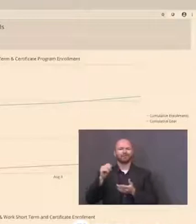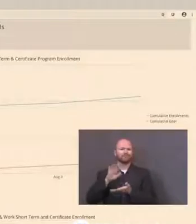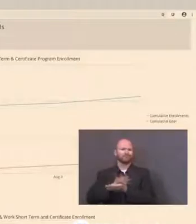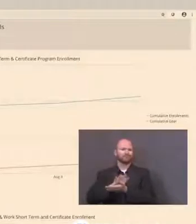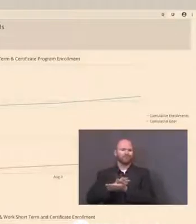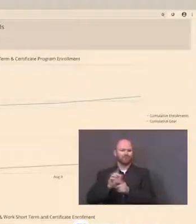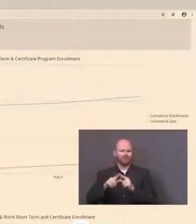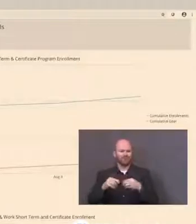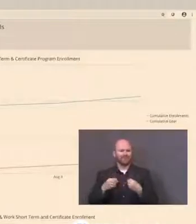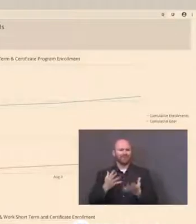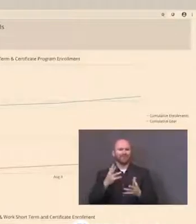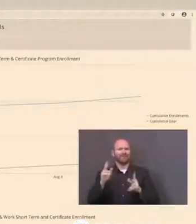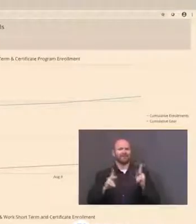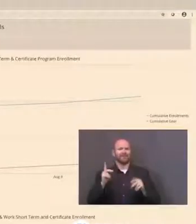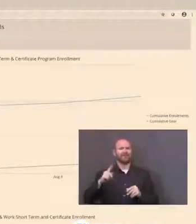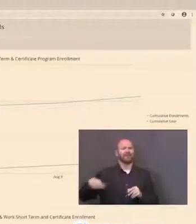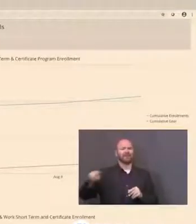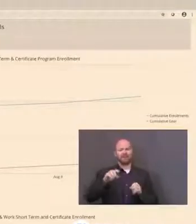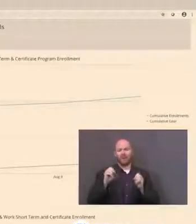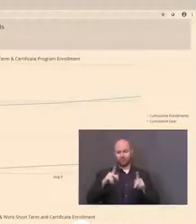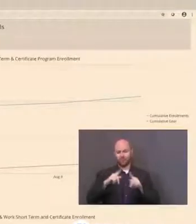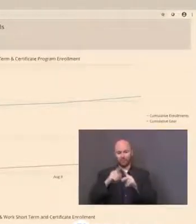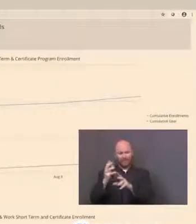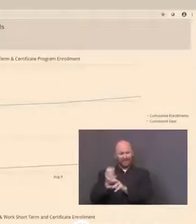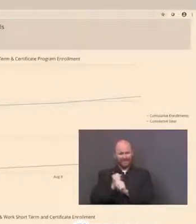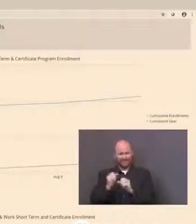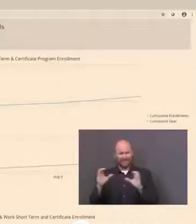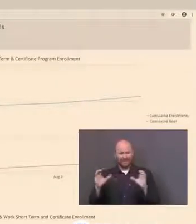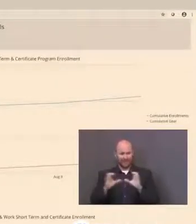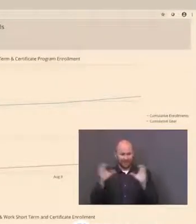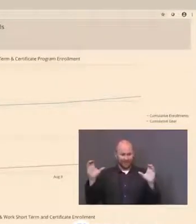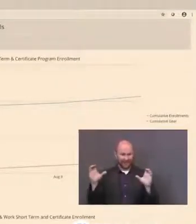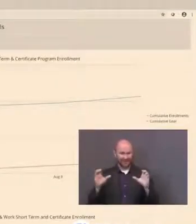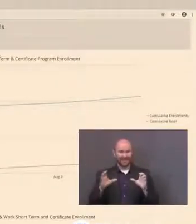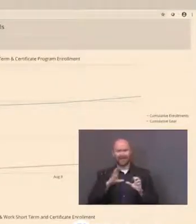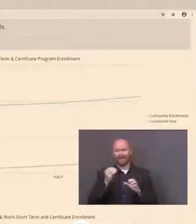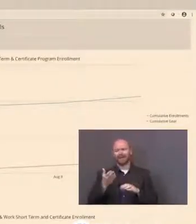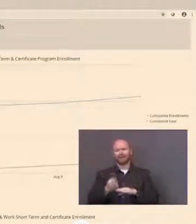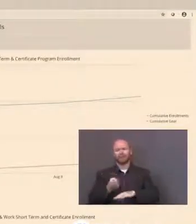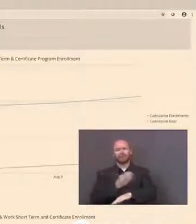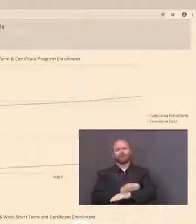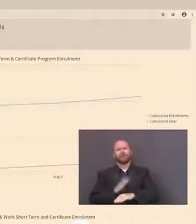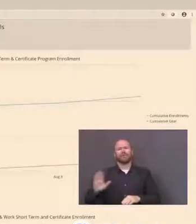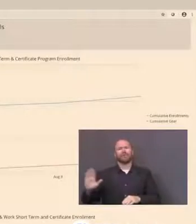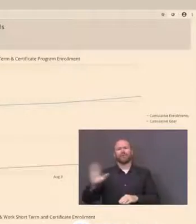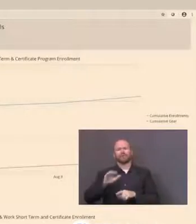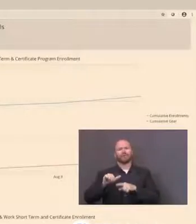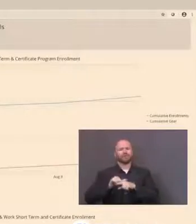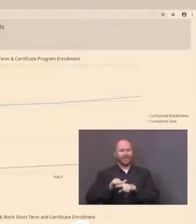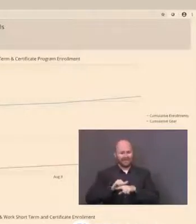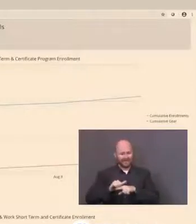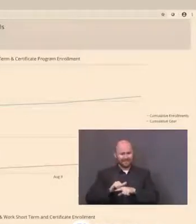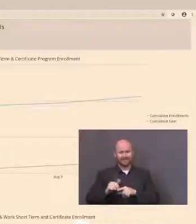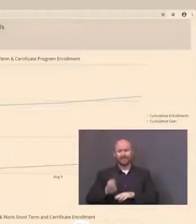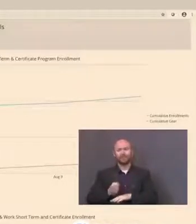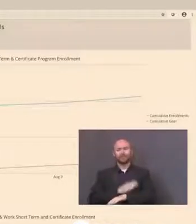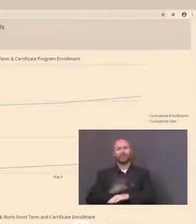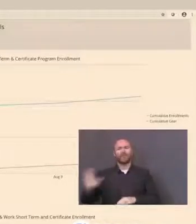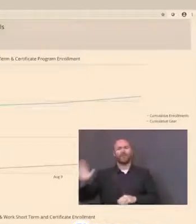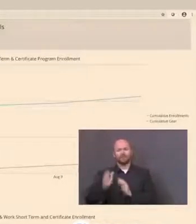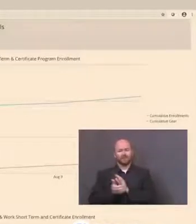to give people an opportunity to get certificates and improve their training and their